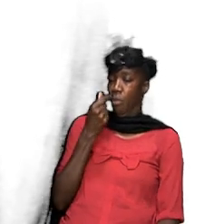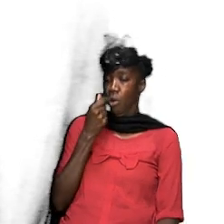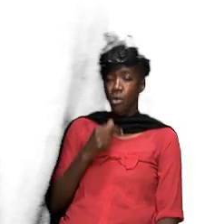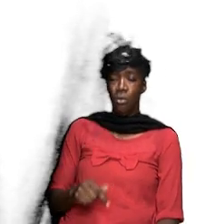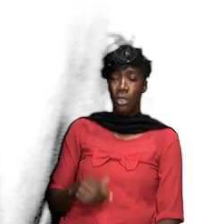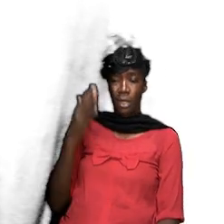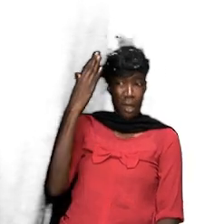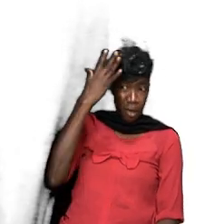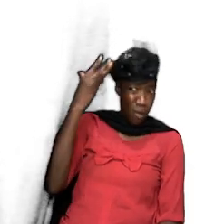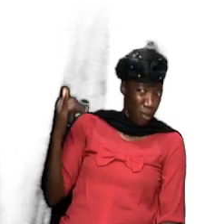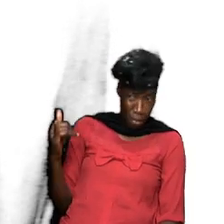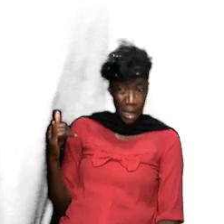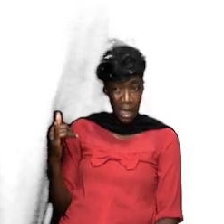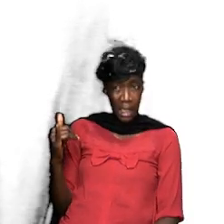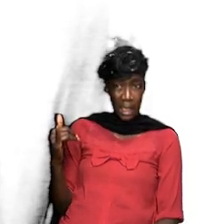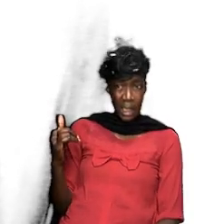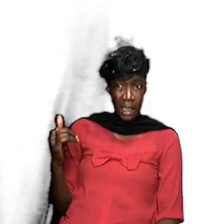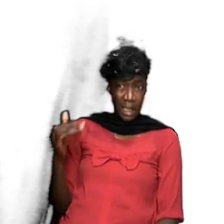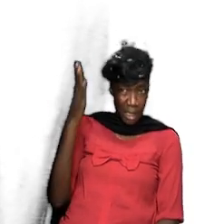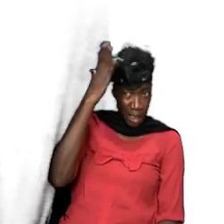But why?